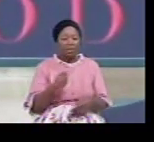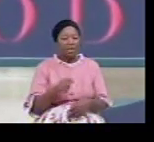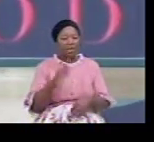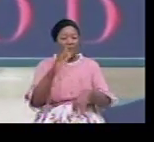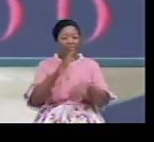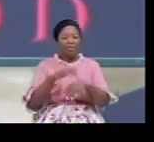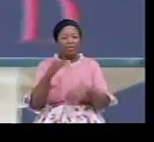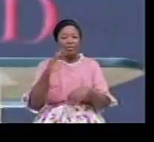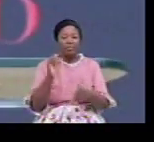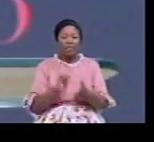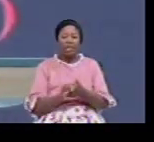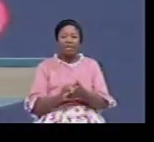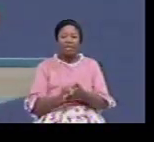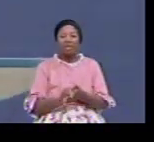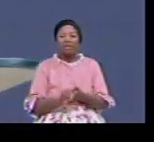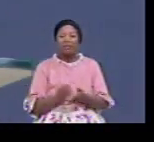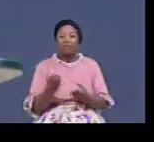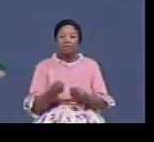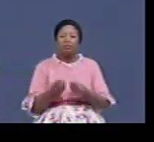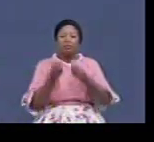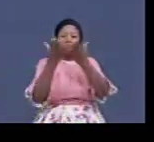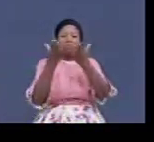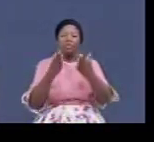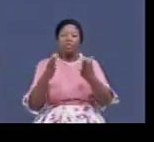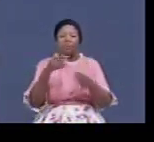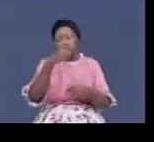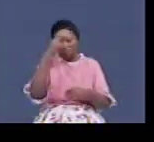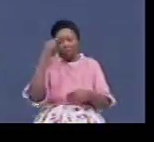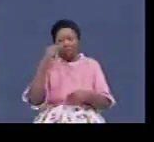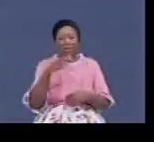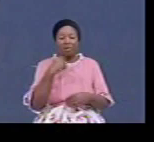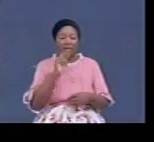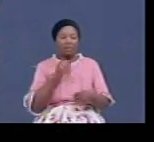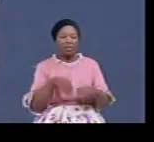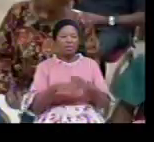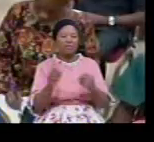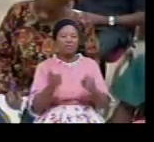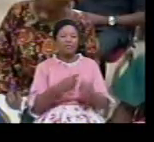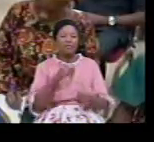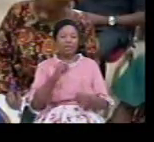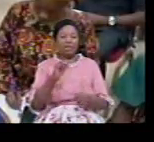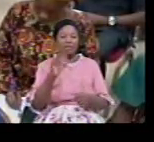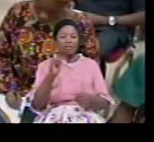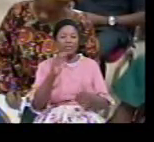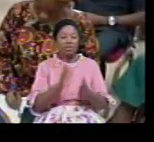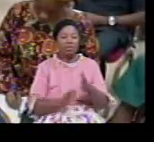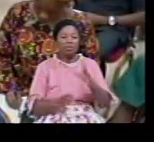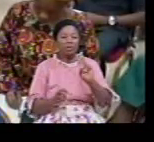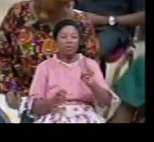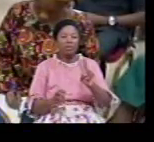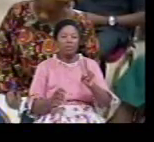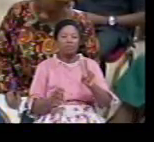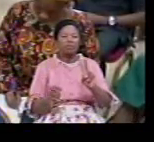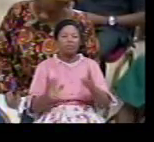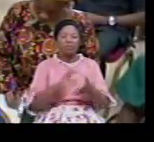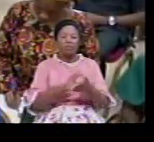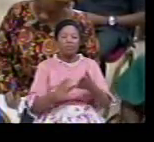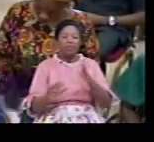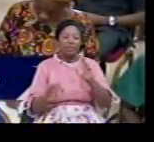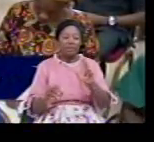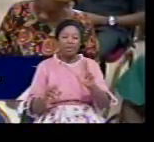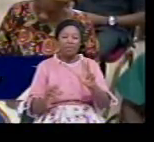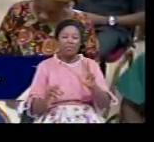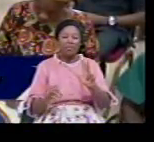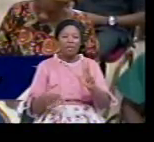atonement becomes yours. It tells us in 1 Timothy chapter 2, reading from verse 3, it says, "For this